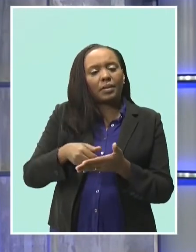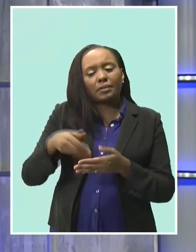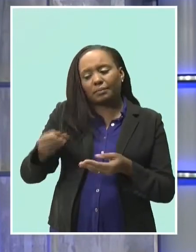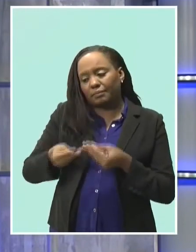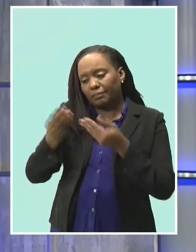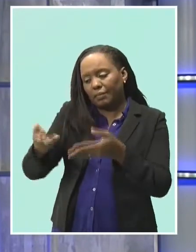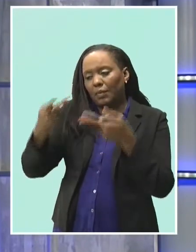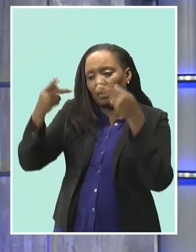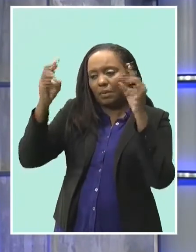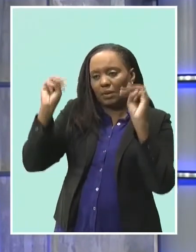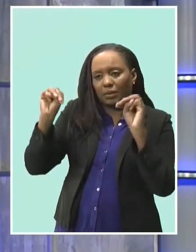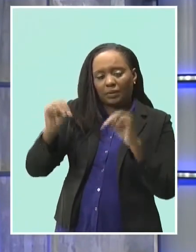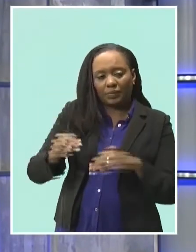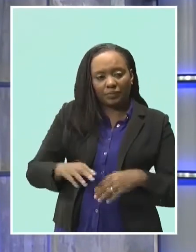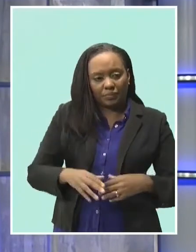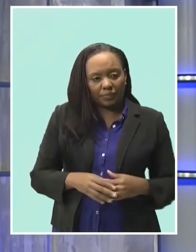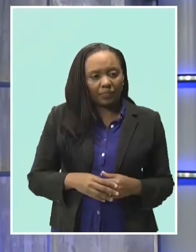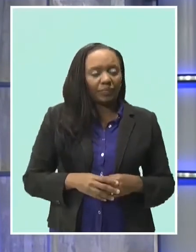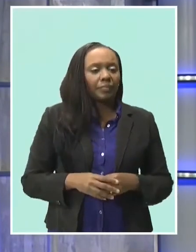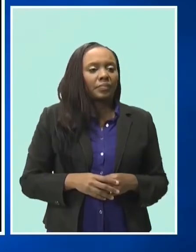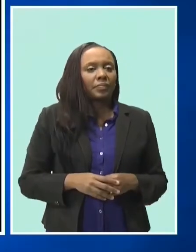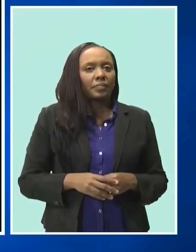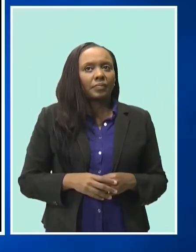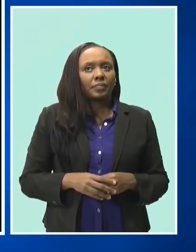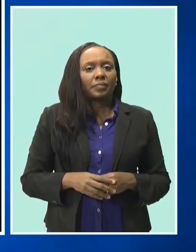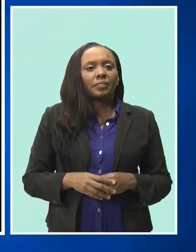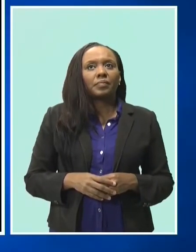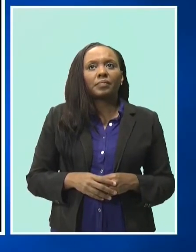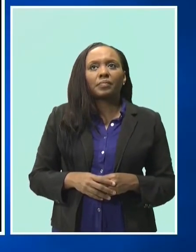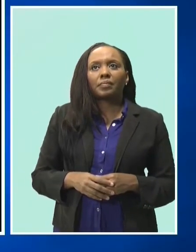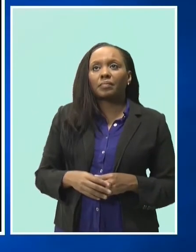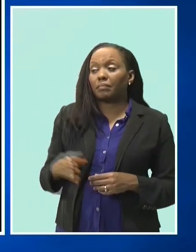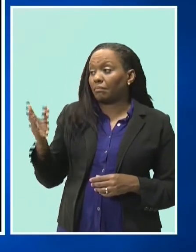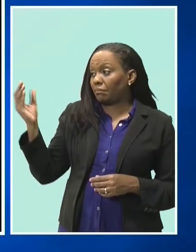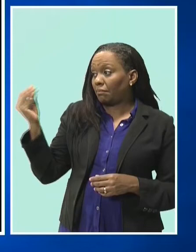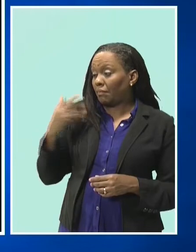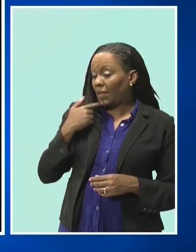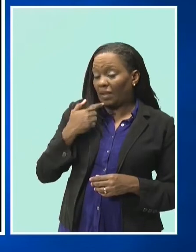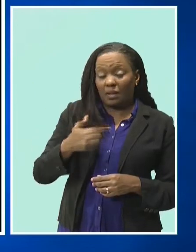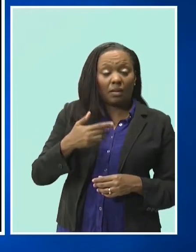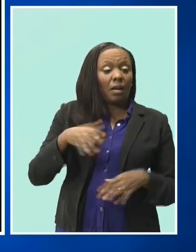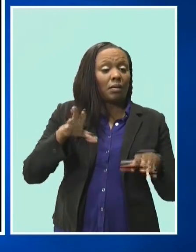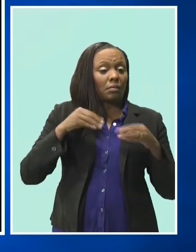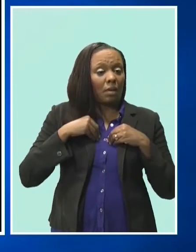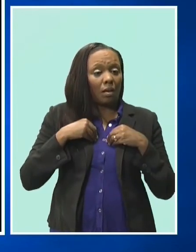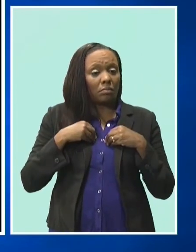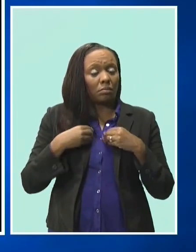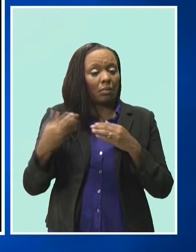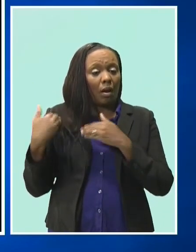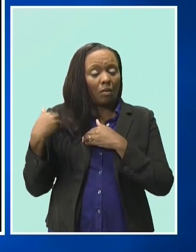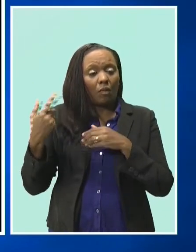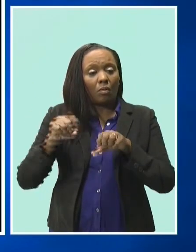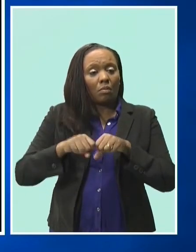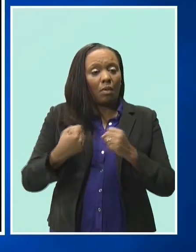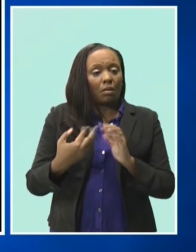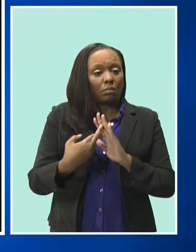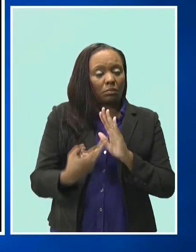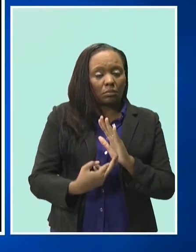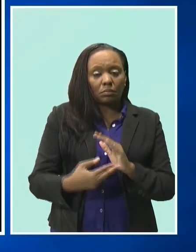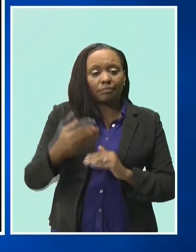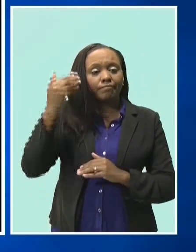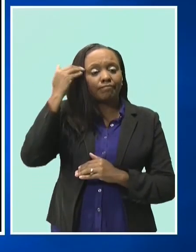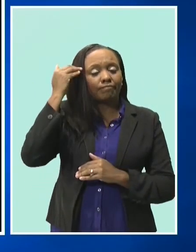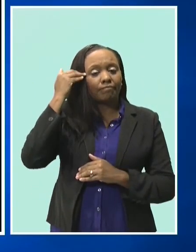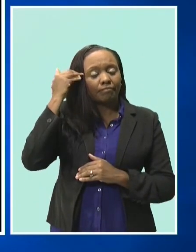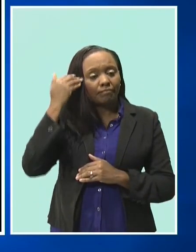Minister, Dr. Hubert Minnis. Dr. Sands said that he accepts responsibility for this breach of protocol and acknowledged that he